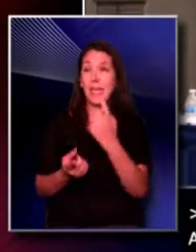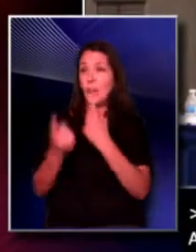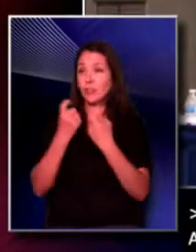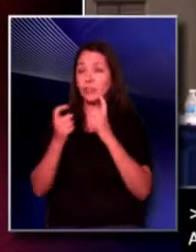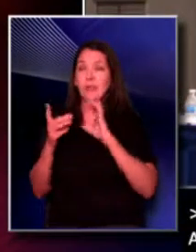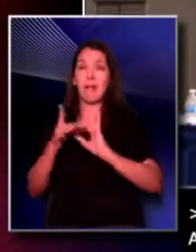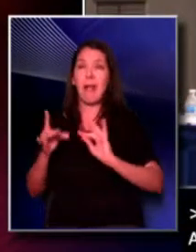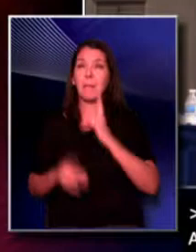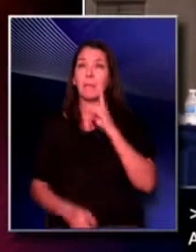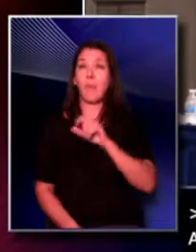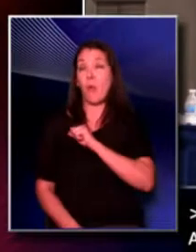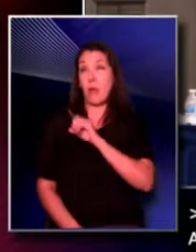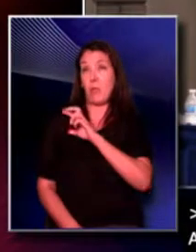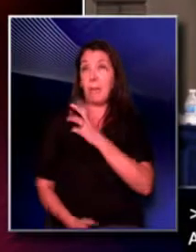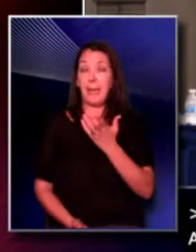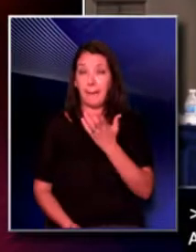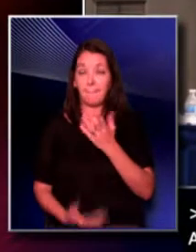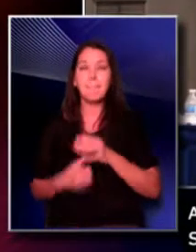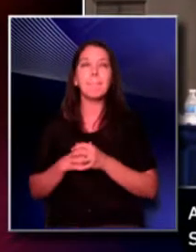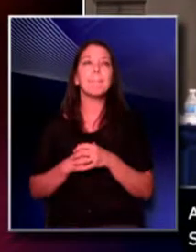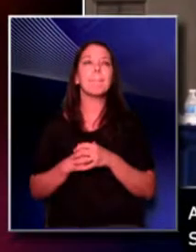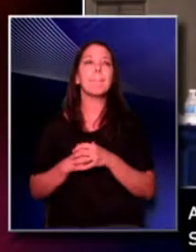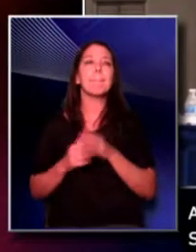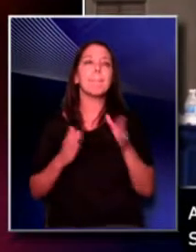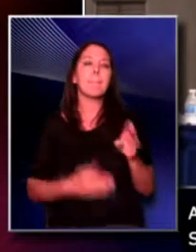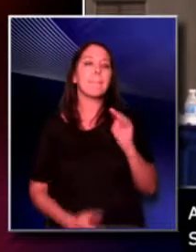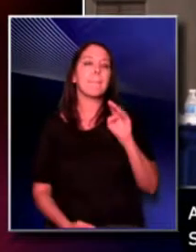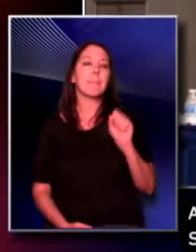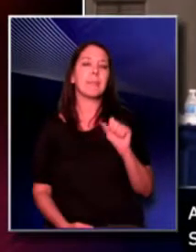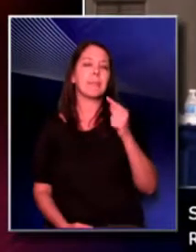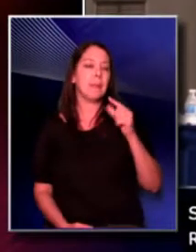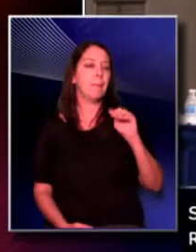Superintendent Reichman? Mrs. Gordon?